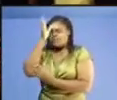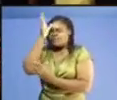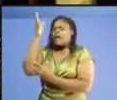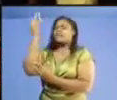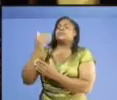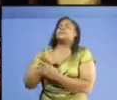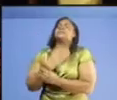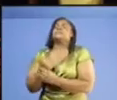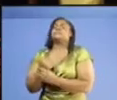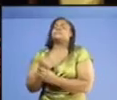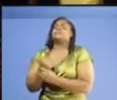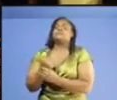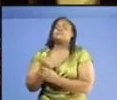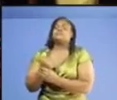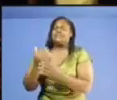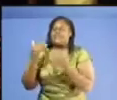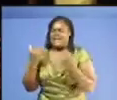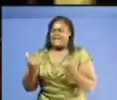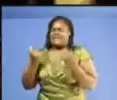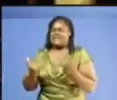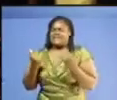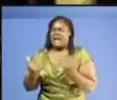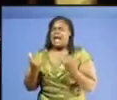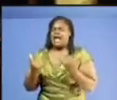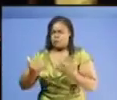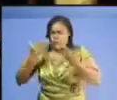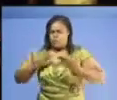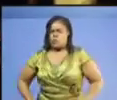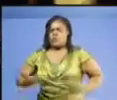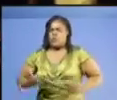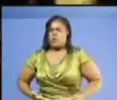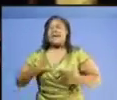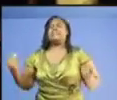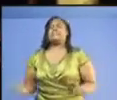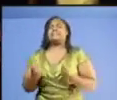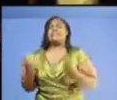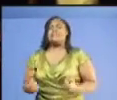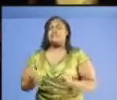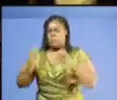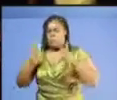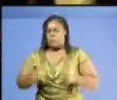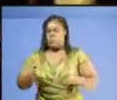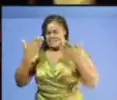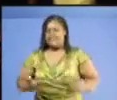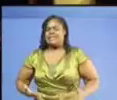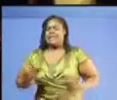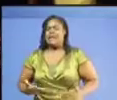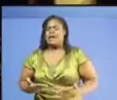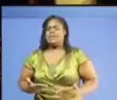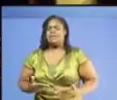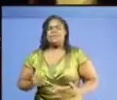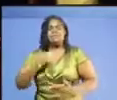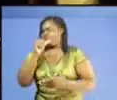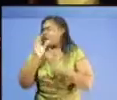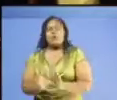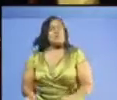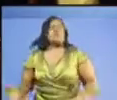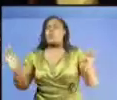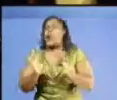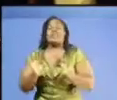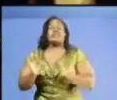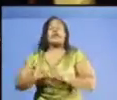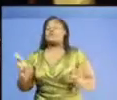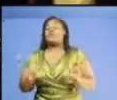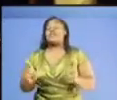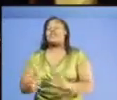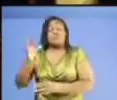Father. Now this wretched lump of sinful clay is neither worthy nor ready